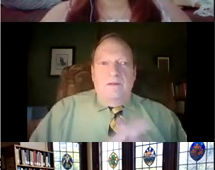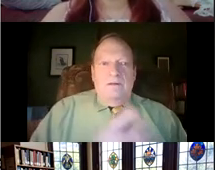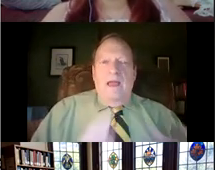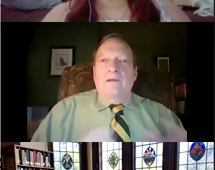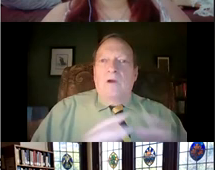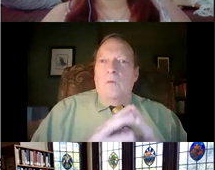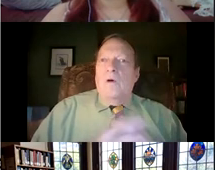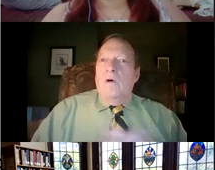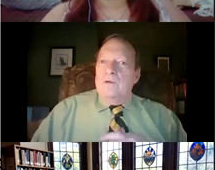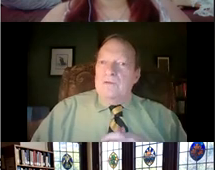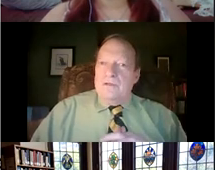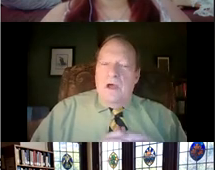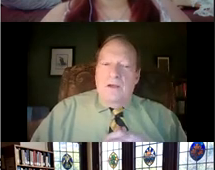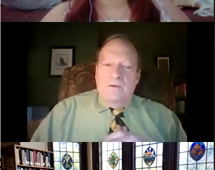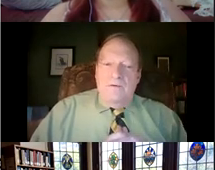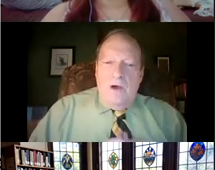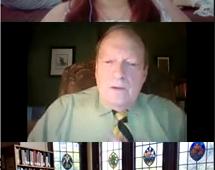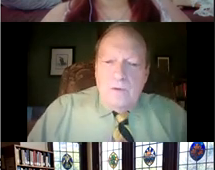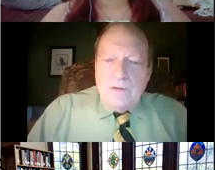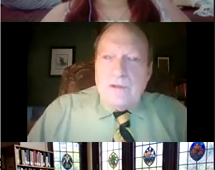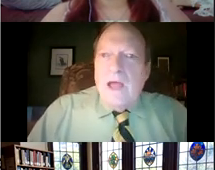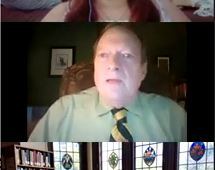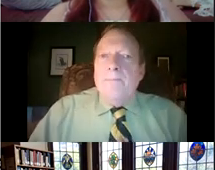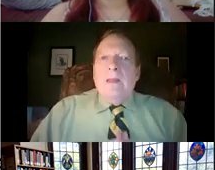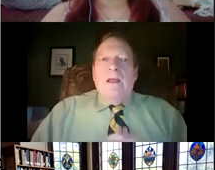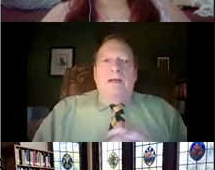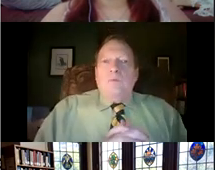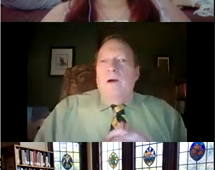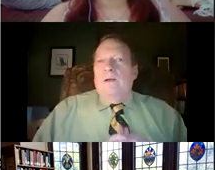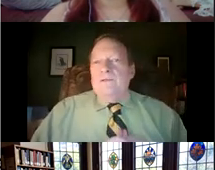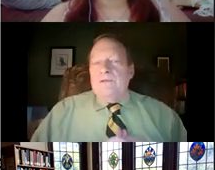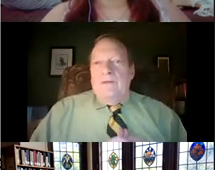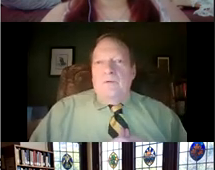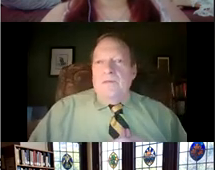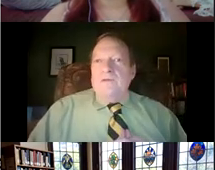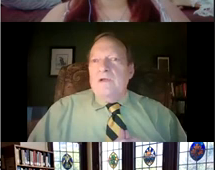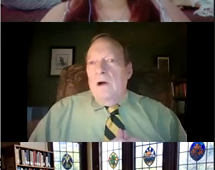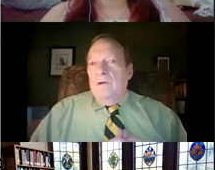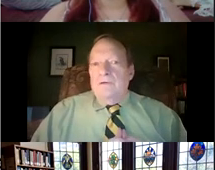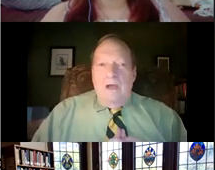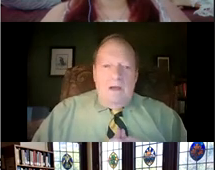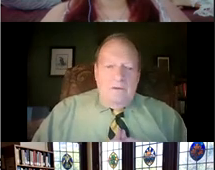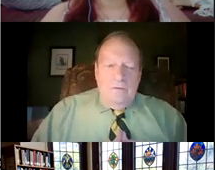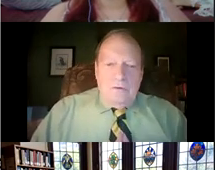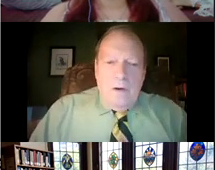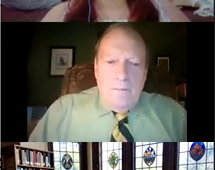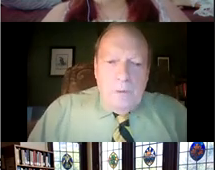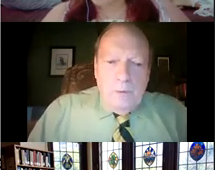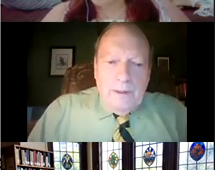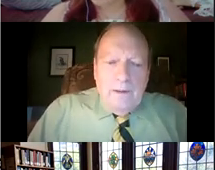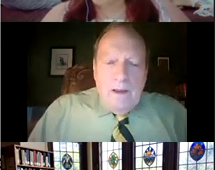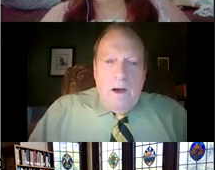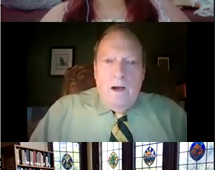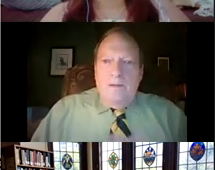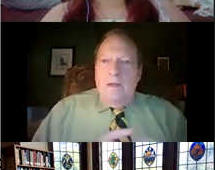the land that Hartwell Hall sits on to this day, as well as $3,000 to start